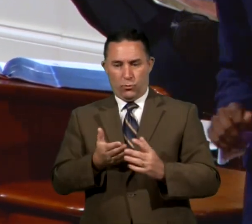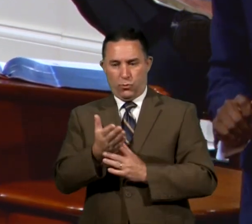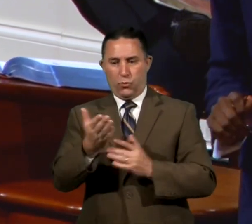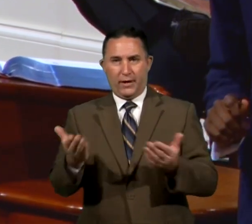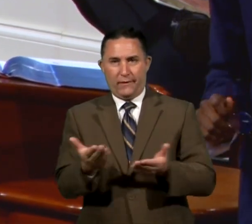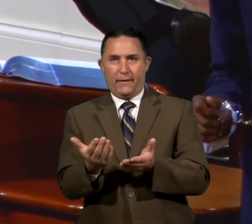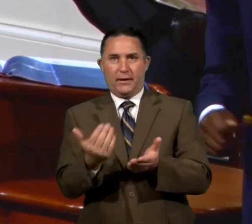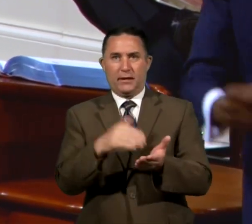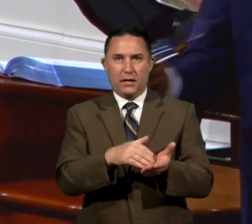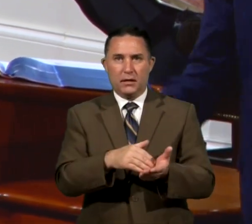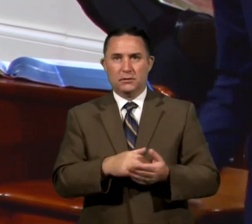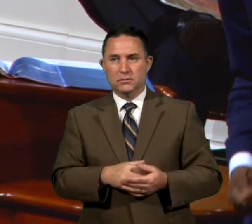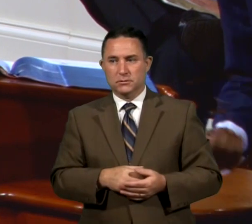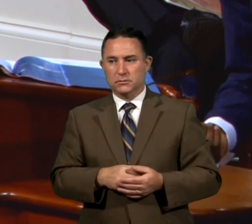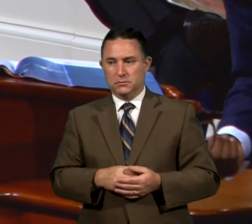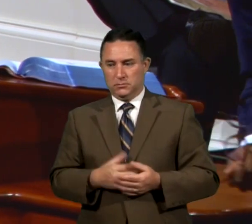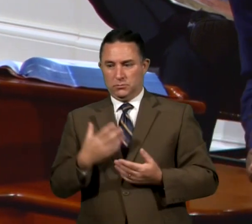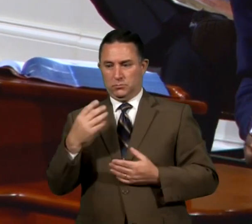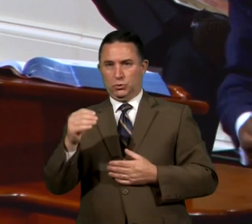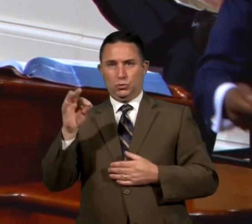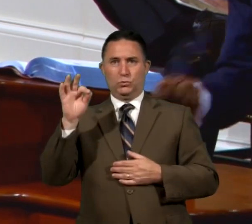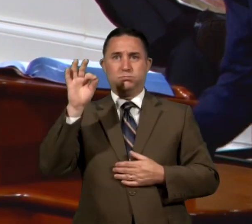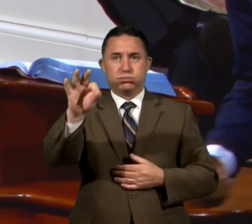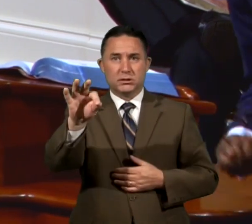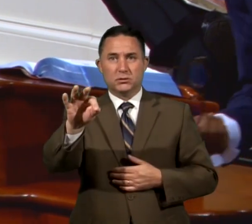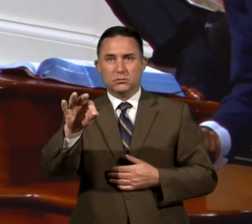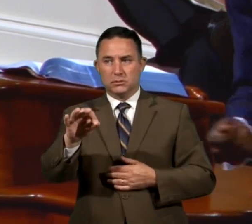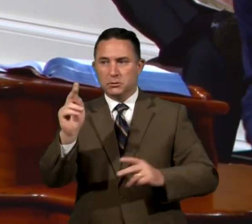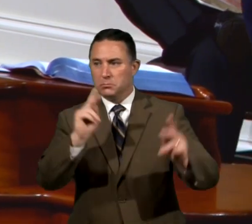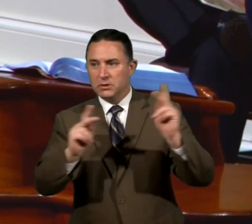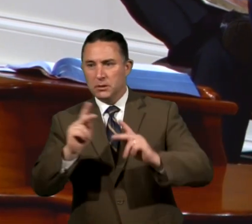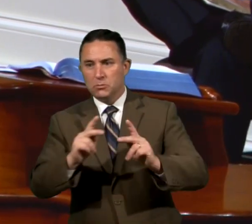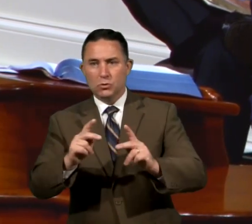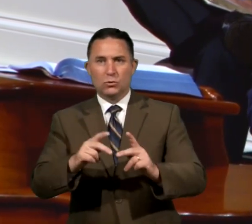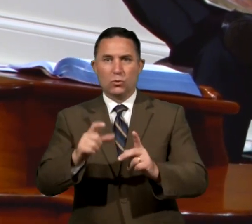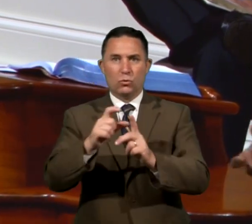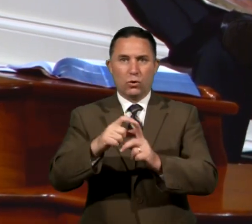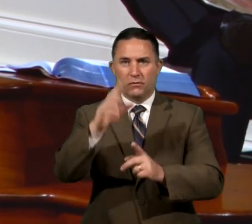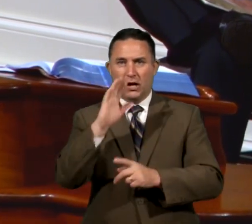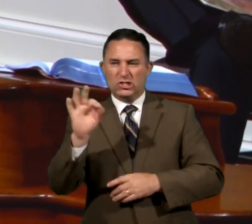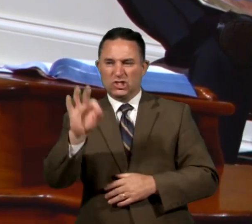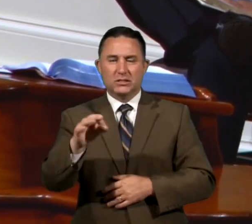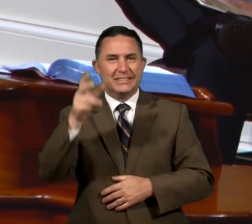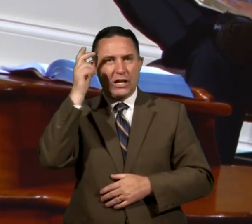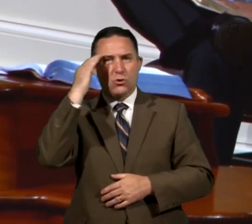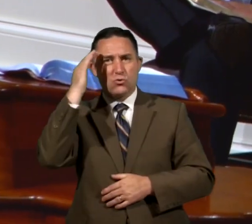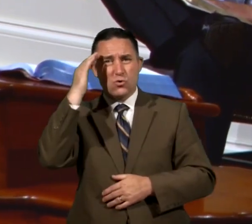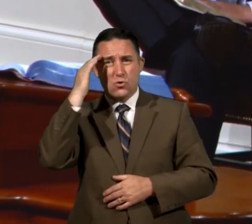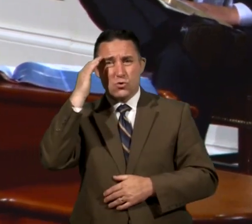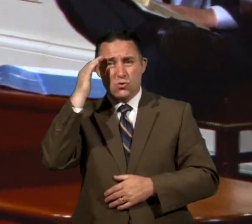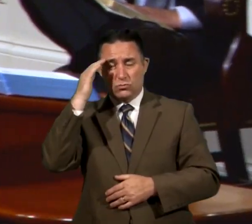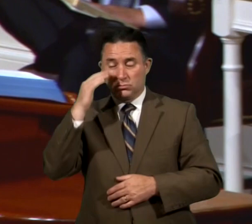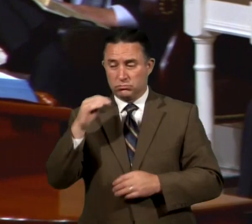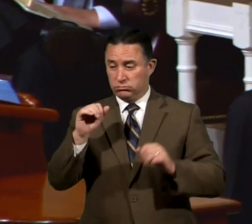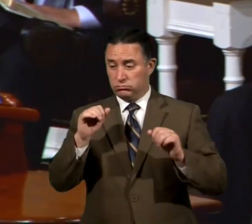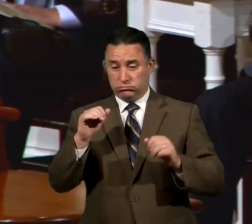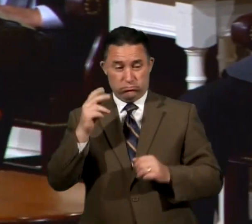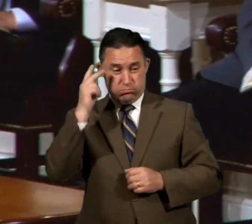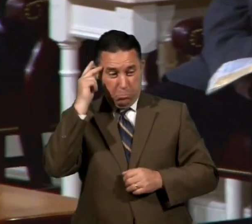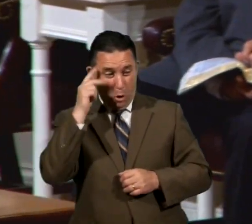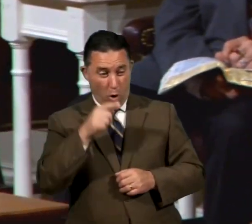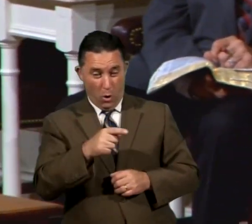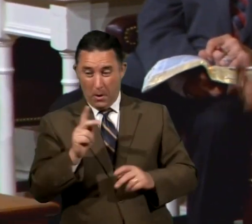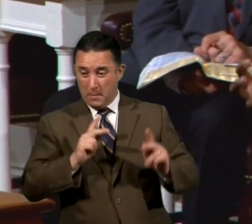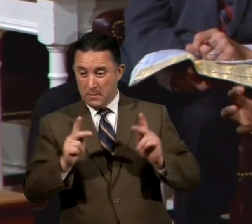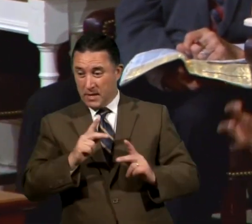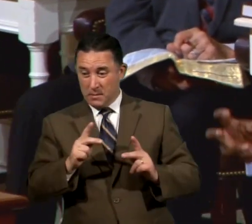here one more time, and he was coming to preach, and he was going to give the people a word. And Satan knew this, and if he knew that if Paul would get